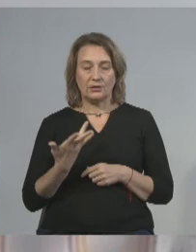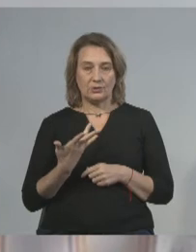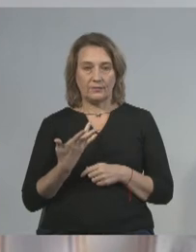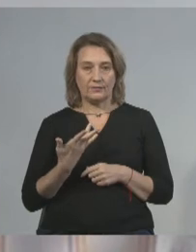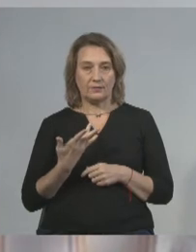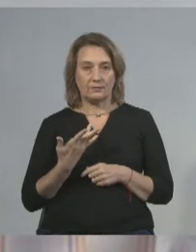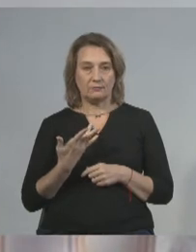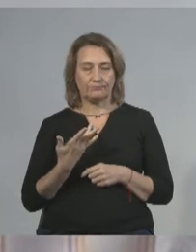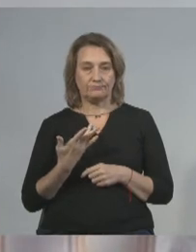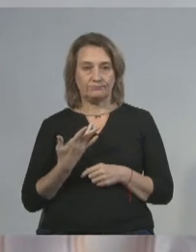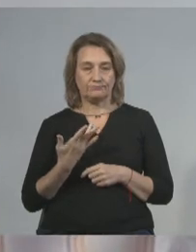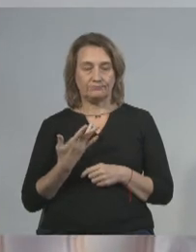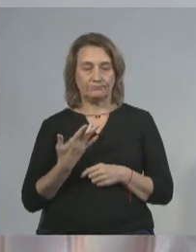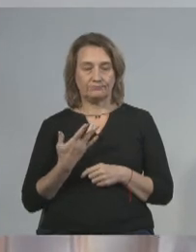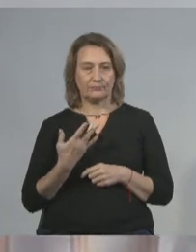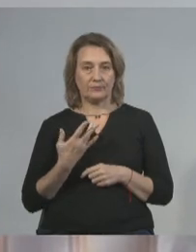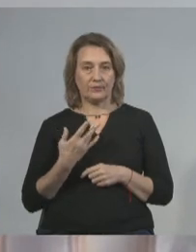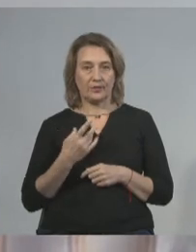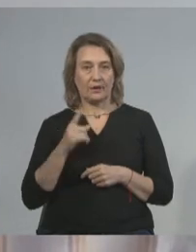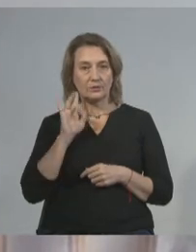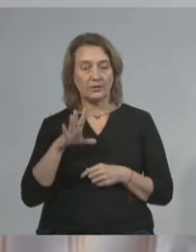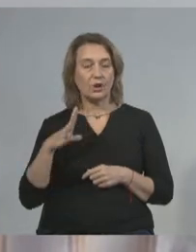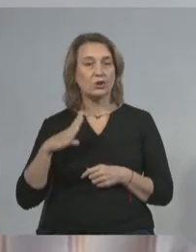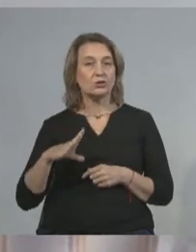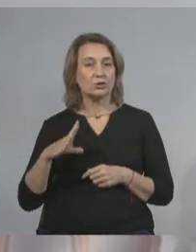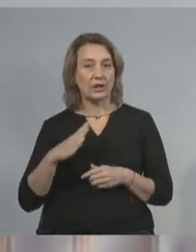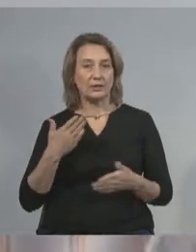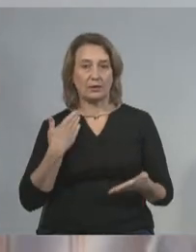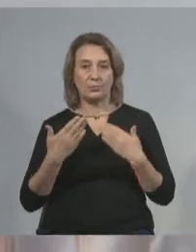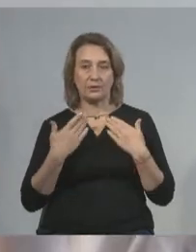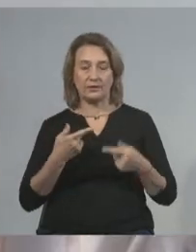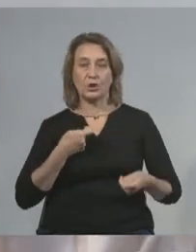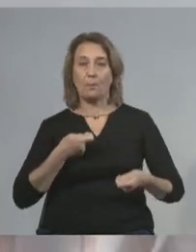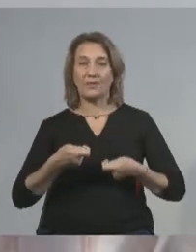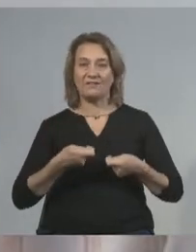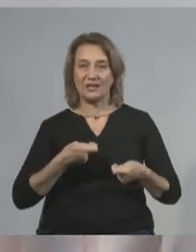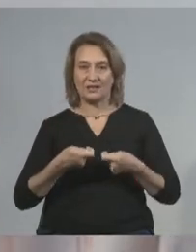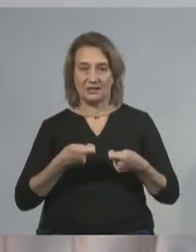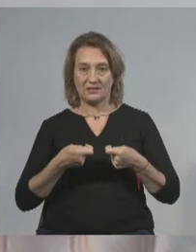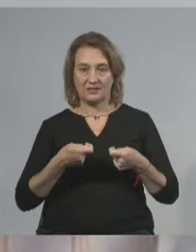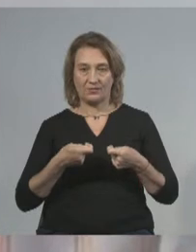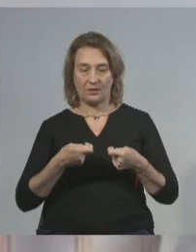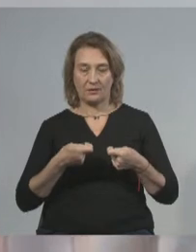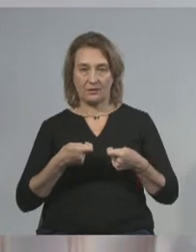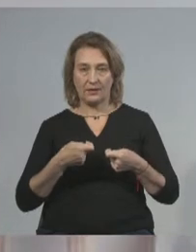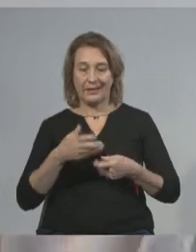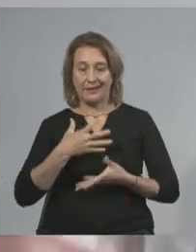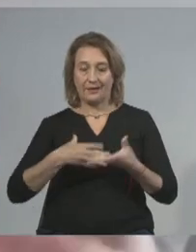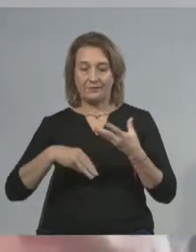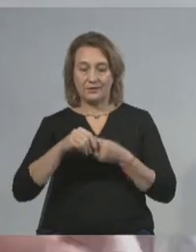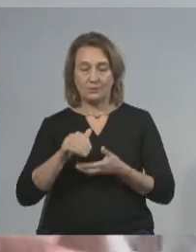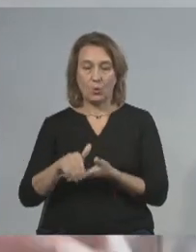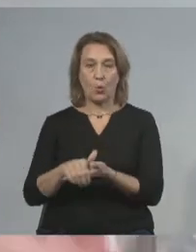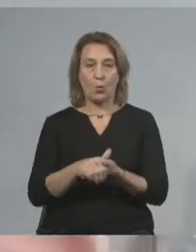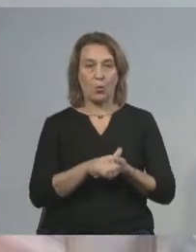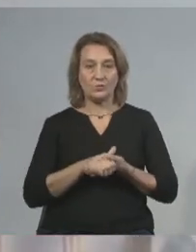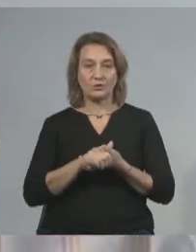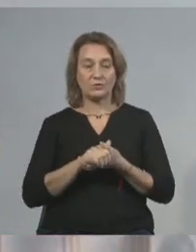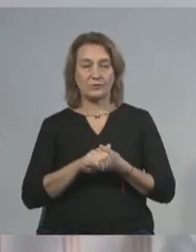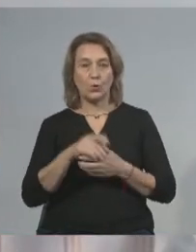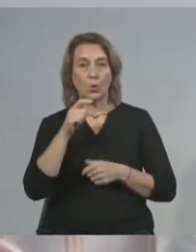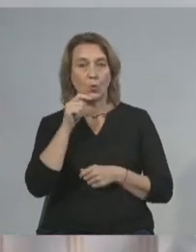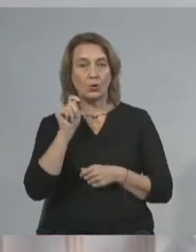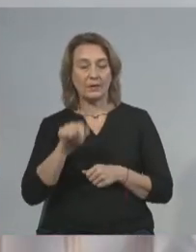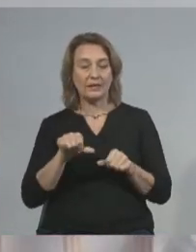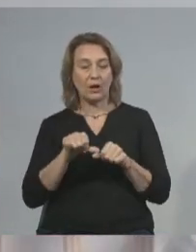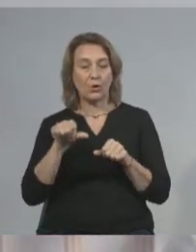there are many emotional disappointments among them and expectations from the authorities and the entire